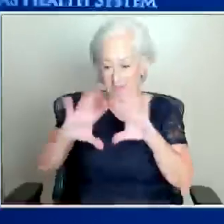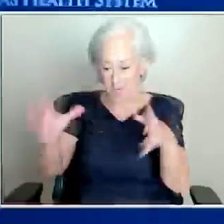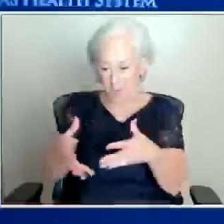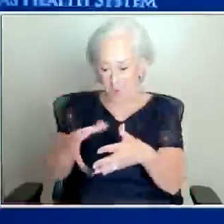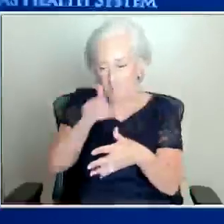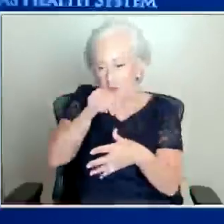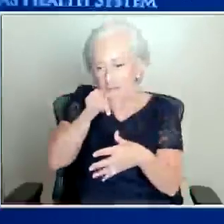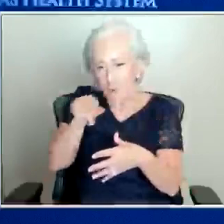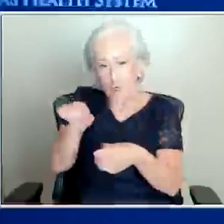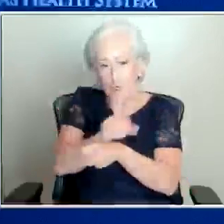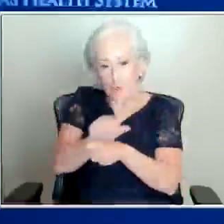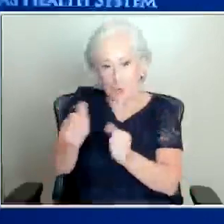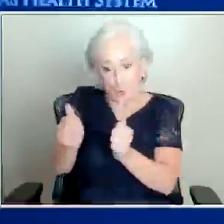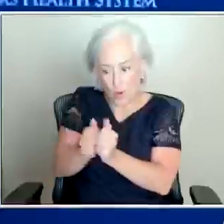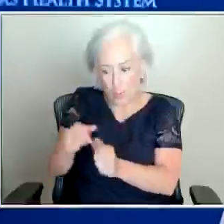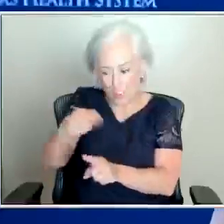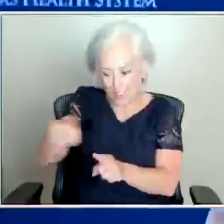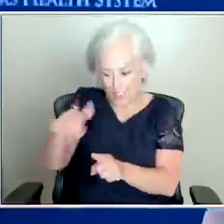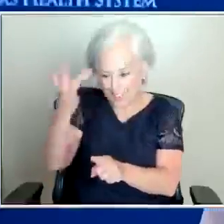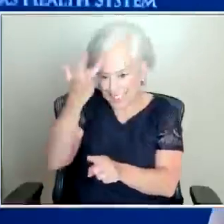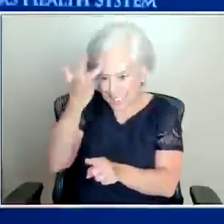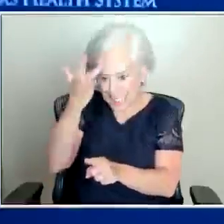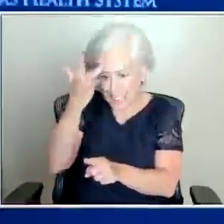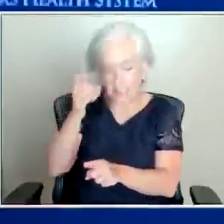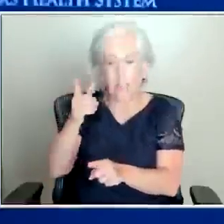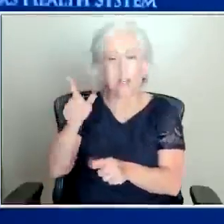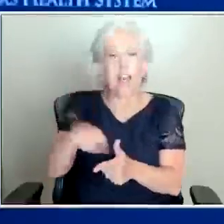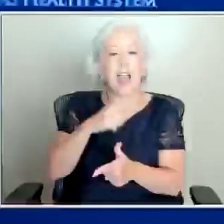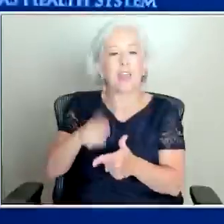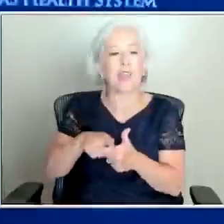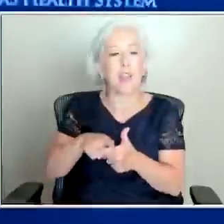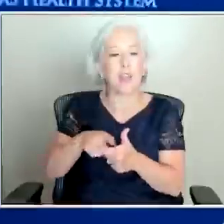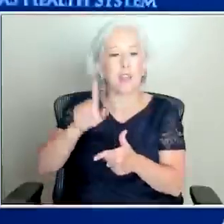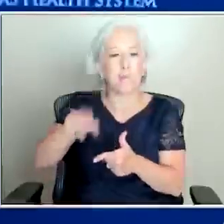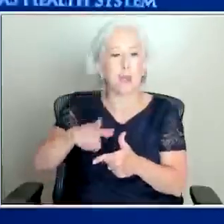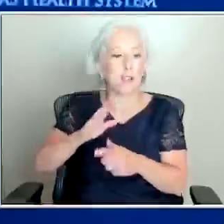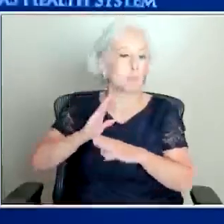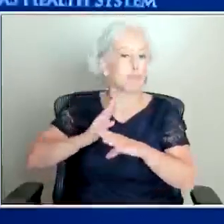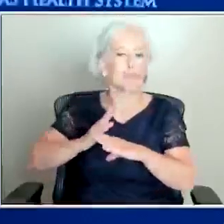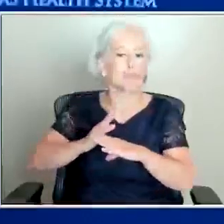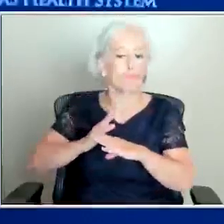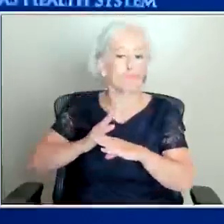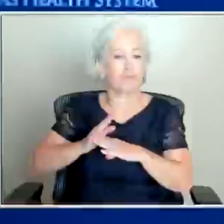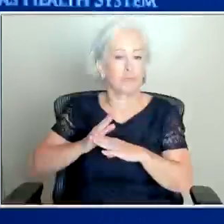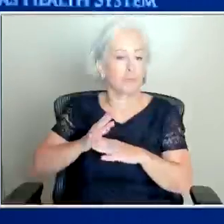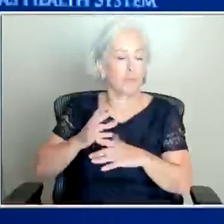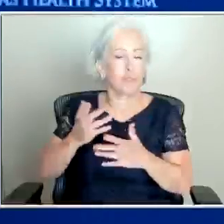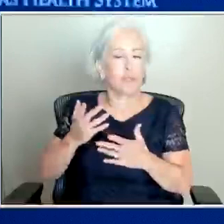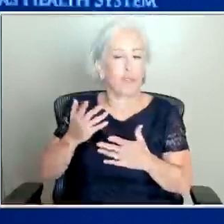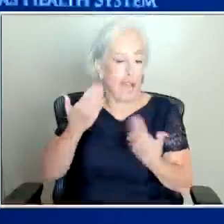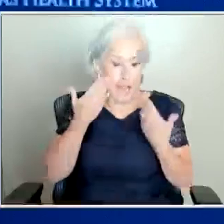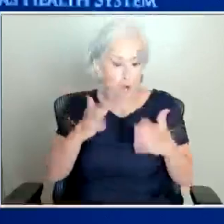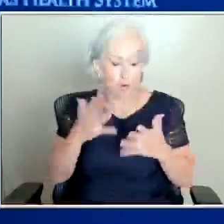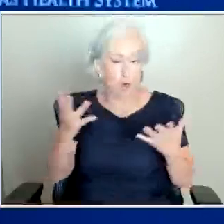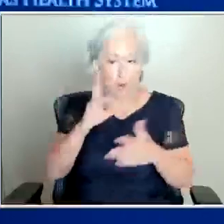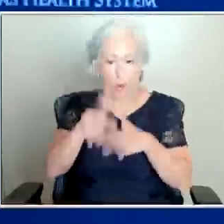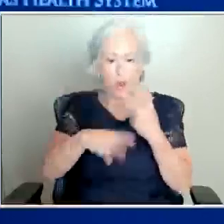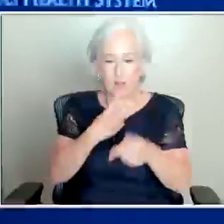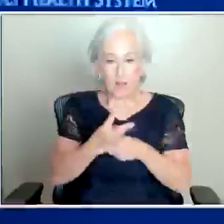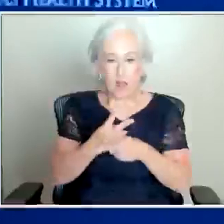from there, obviously take precautions. I don't know the precautions that are taken in those commercial, or even if somebody has those on their